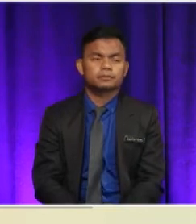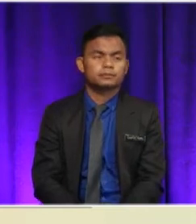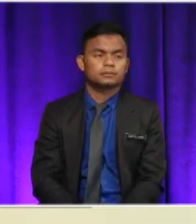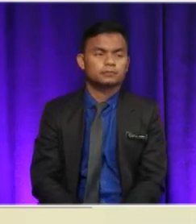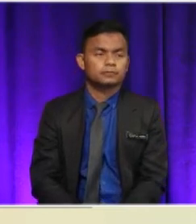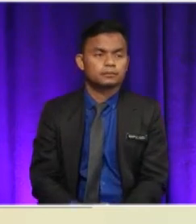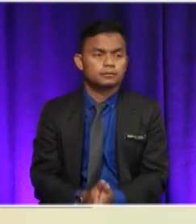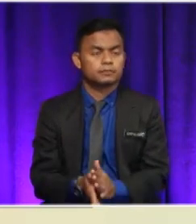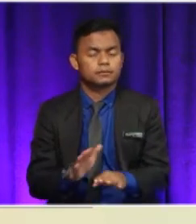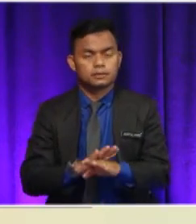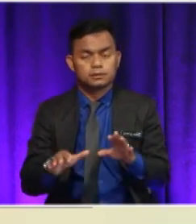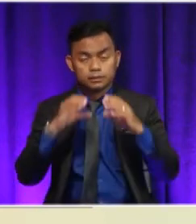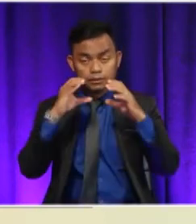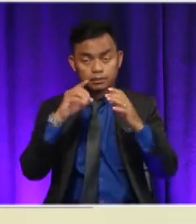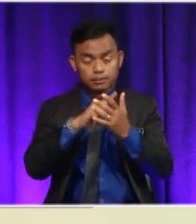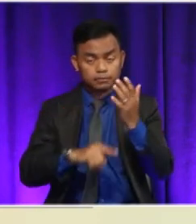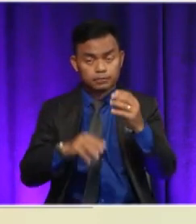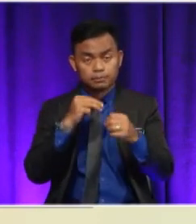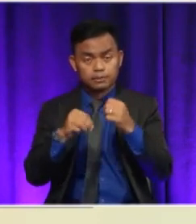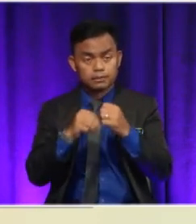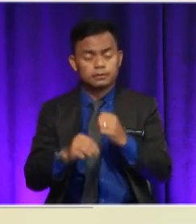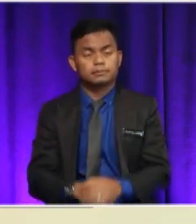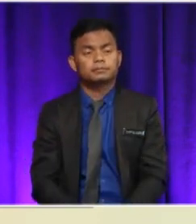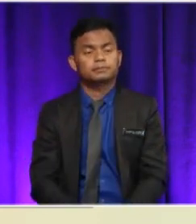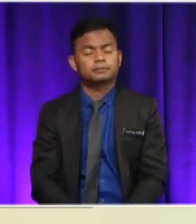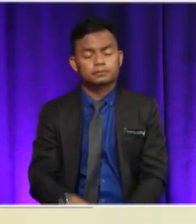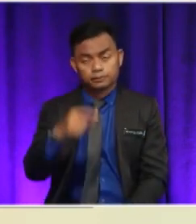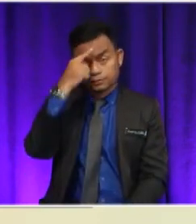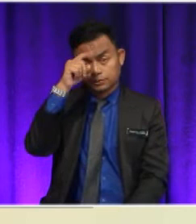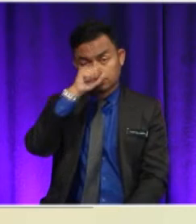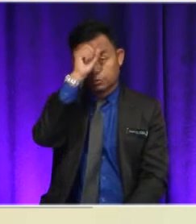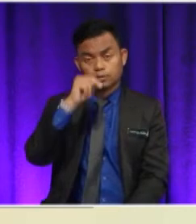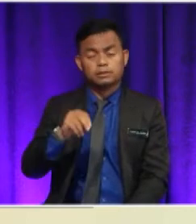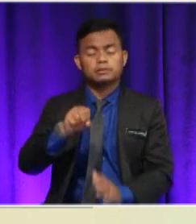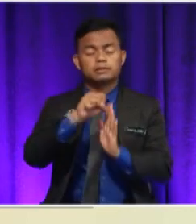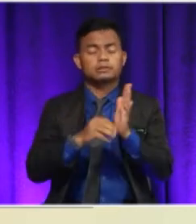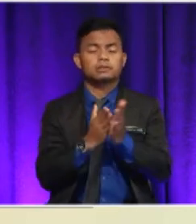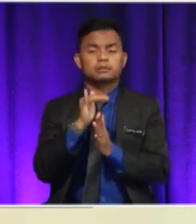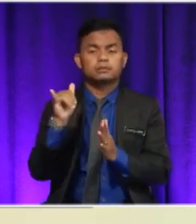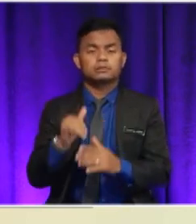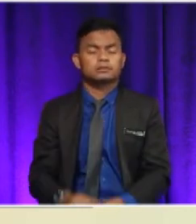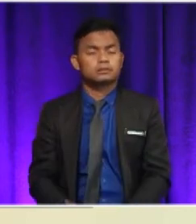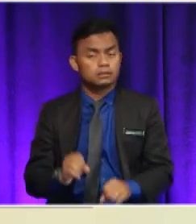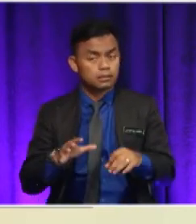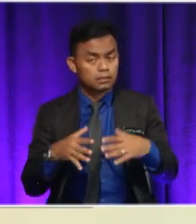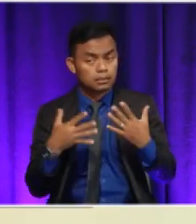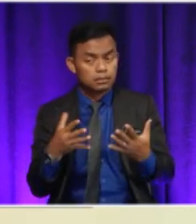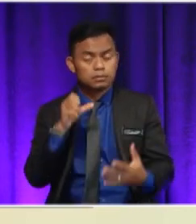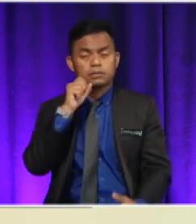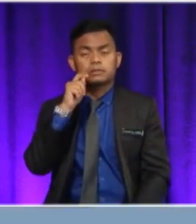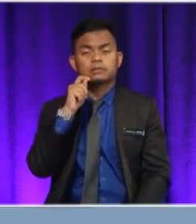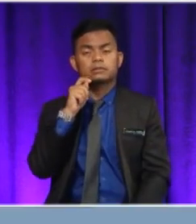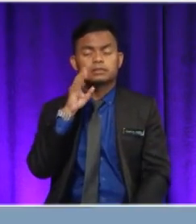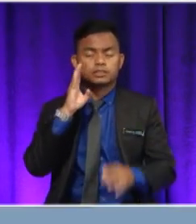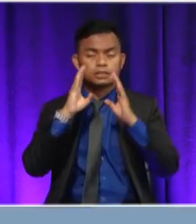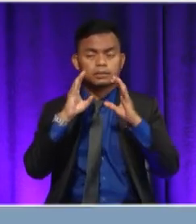no mentioning of the reason. Okay, for our next question, how did the community chief help Stafford and Cho? A,